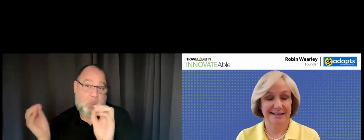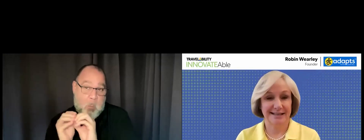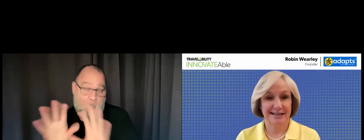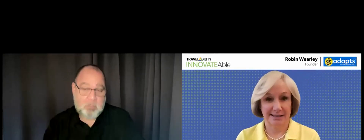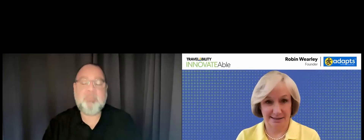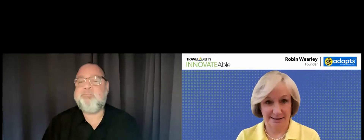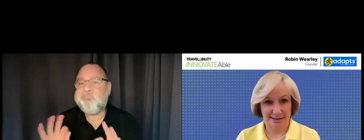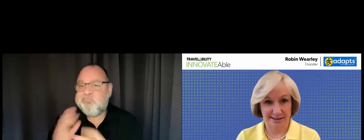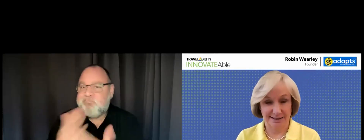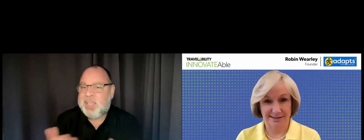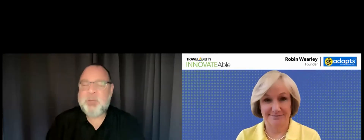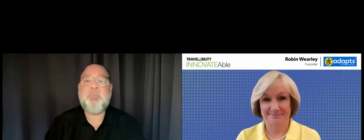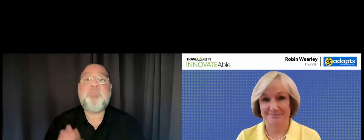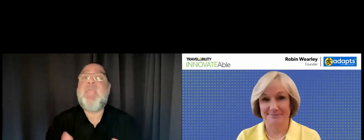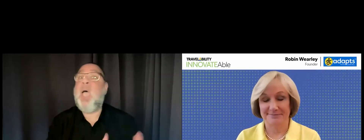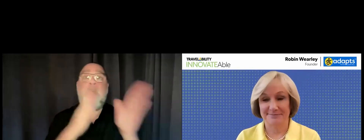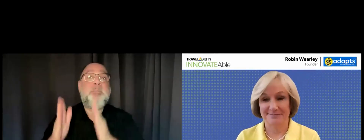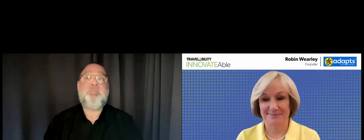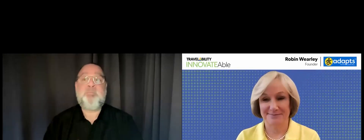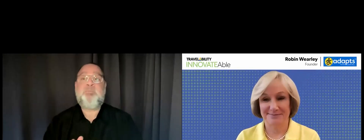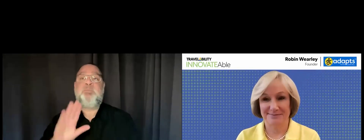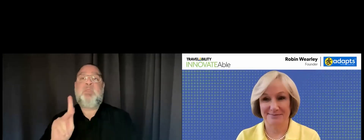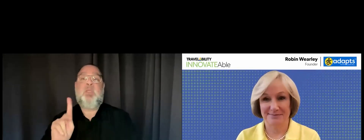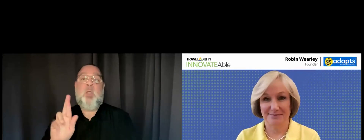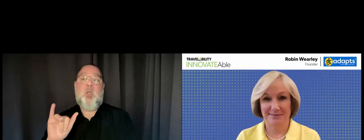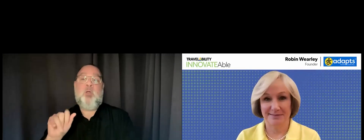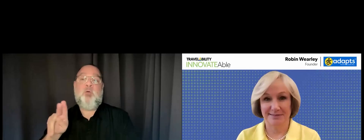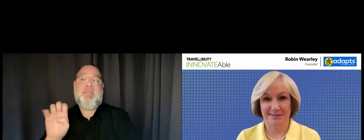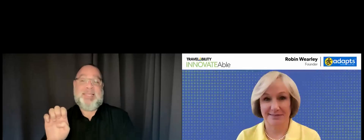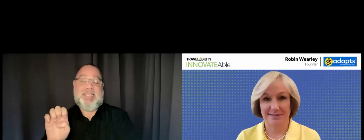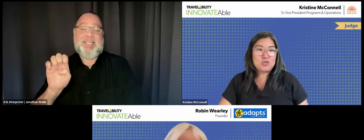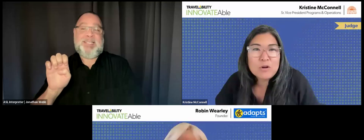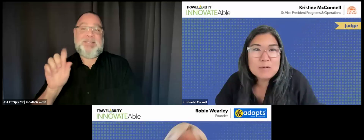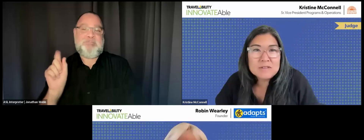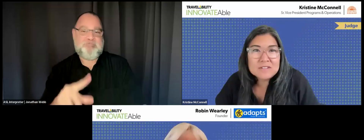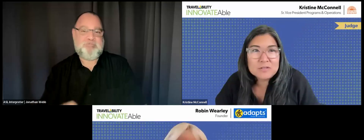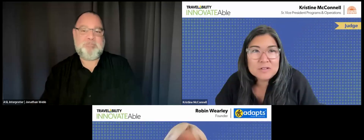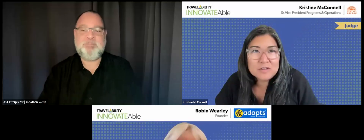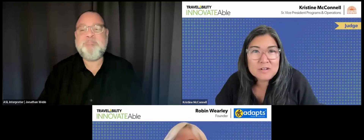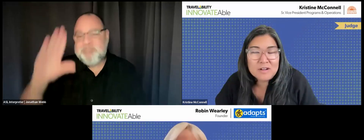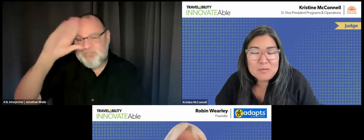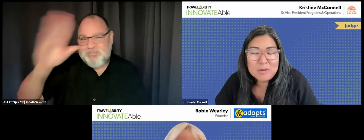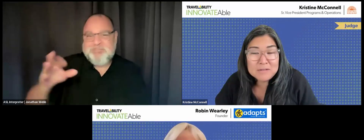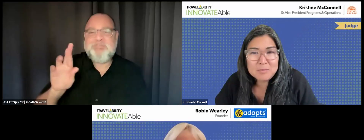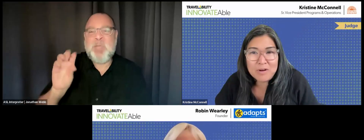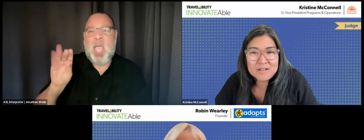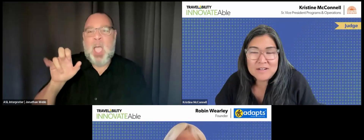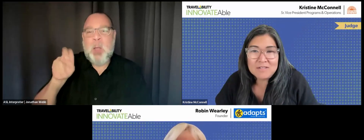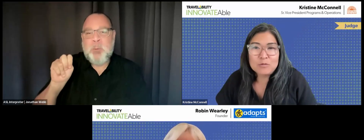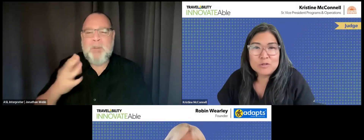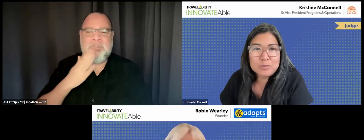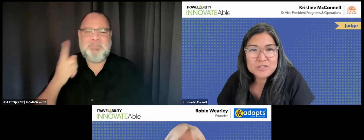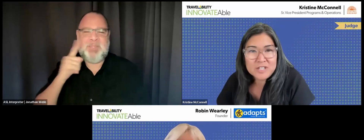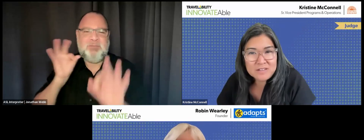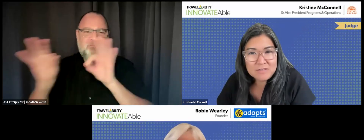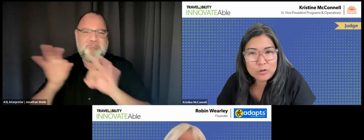All right, let's move on to Christine. Hi, Robin. Thanks for your amazing product.